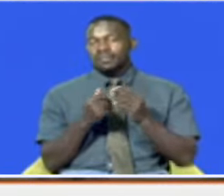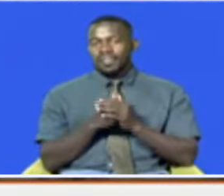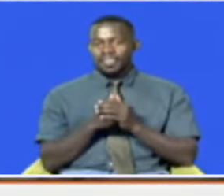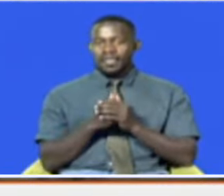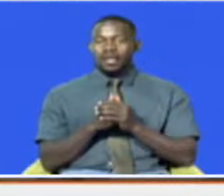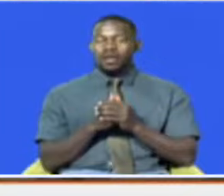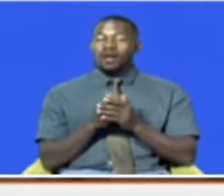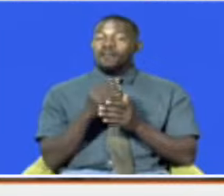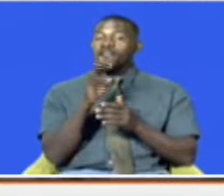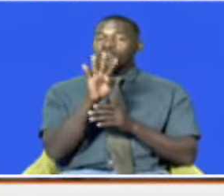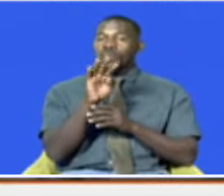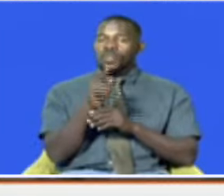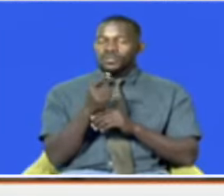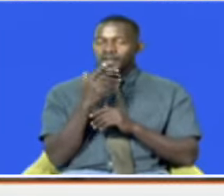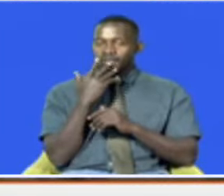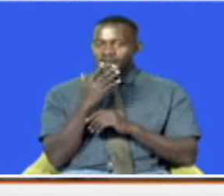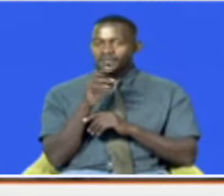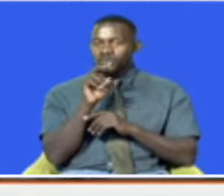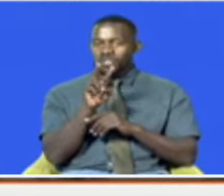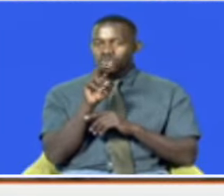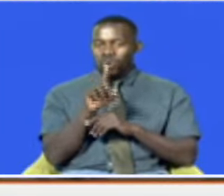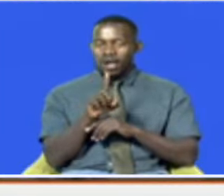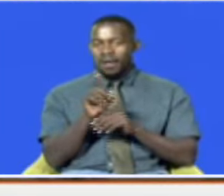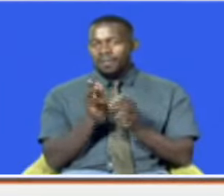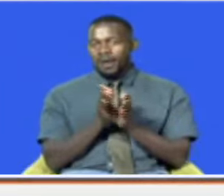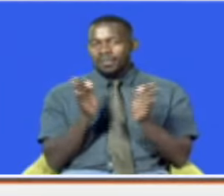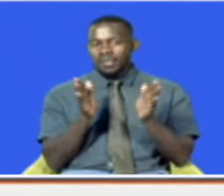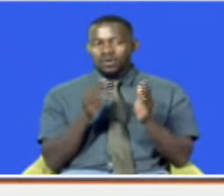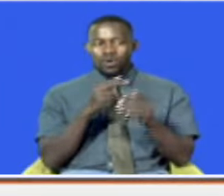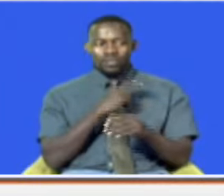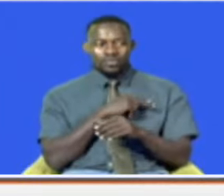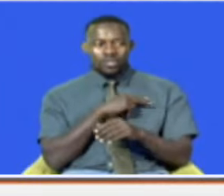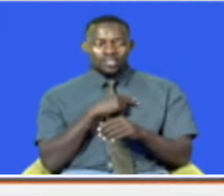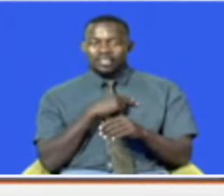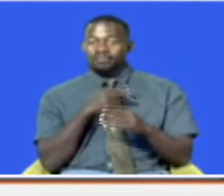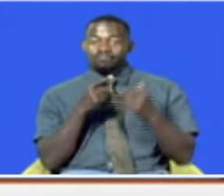only 4,521 public facilities and